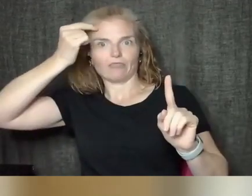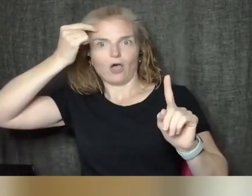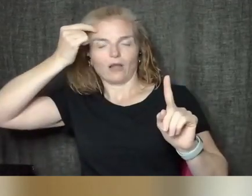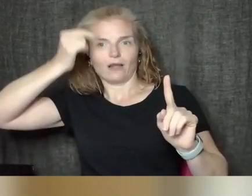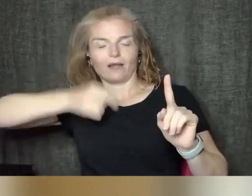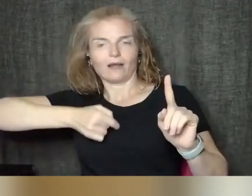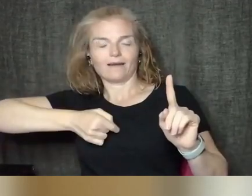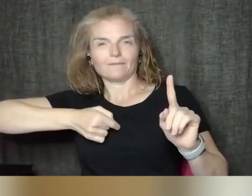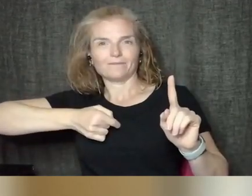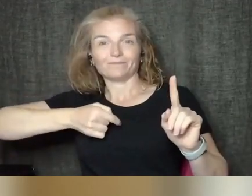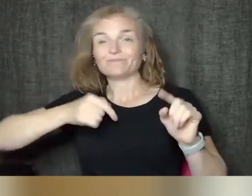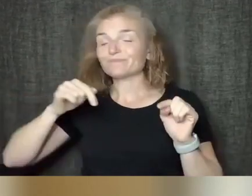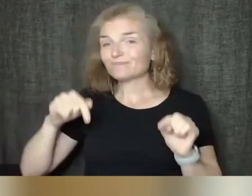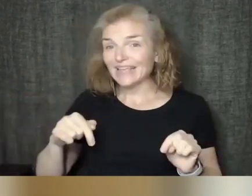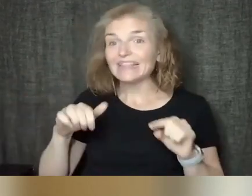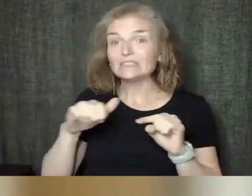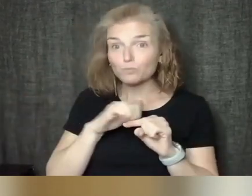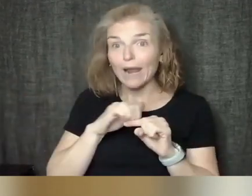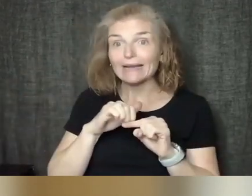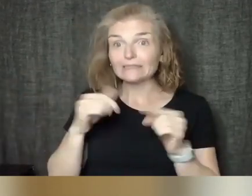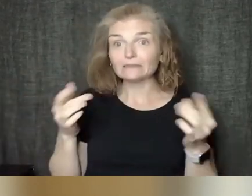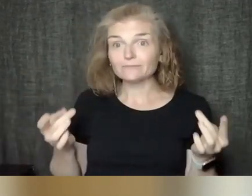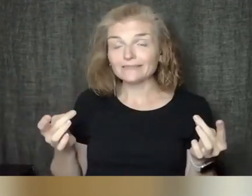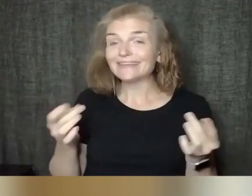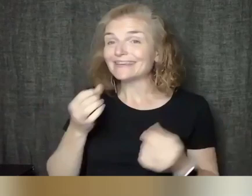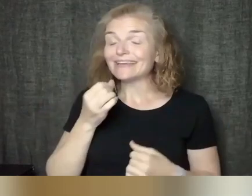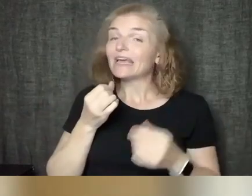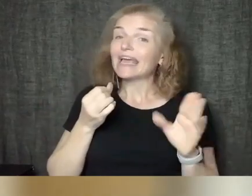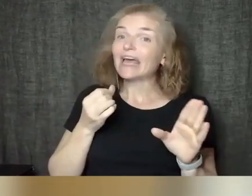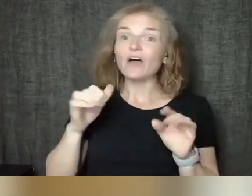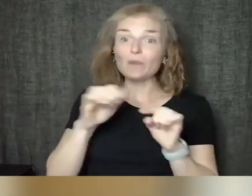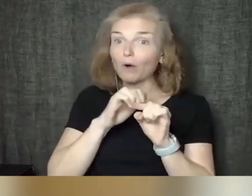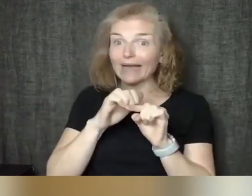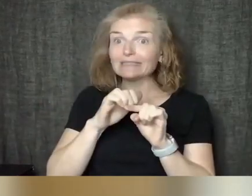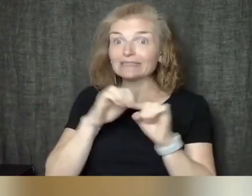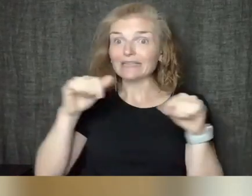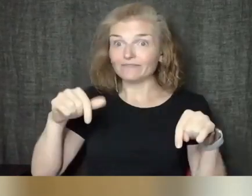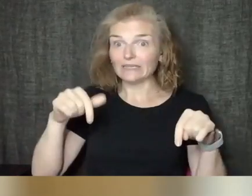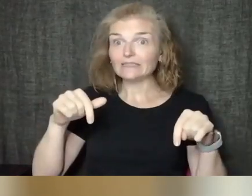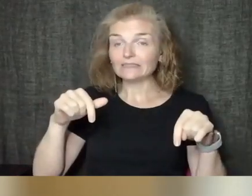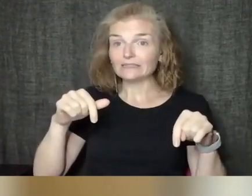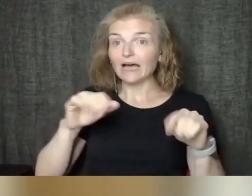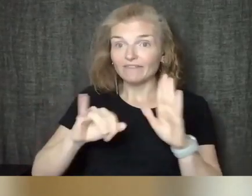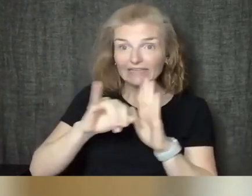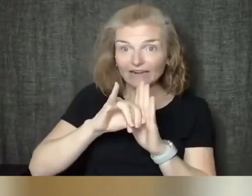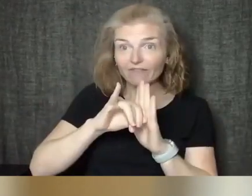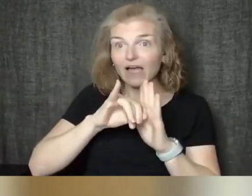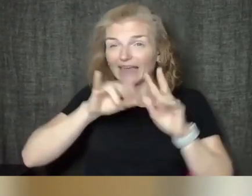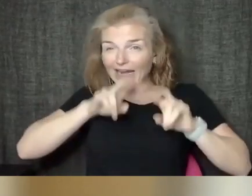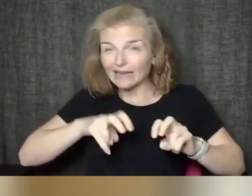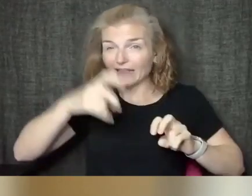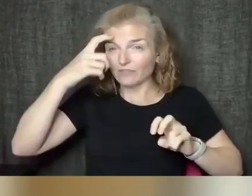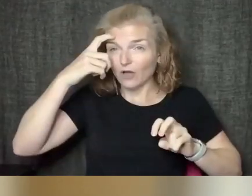This practice doesn't only happen in meditation. It works anytime we're seeing the mind.